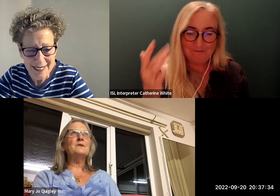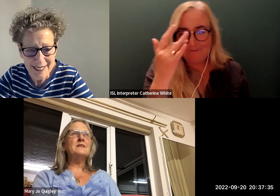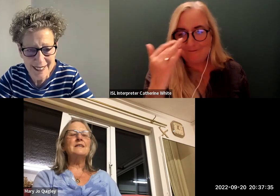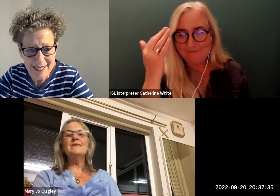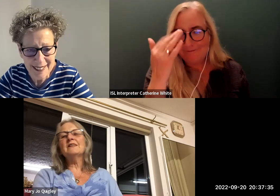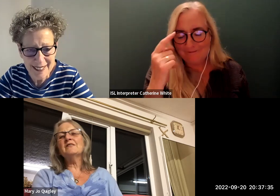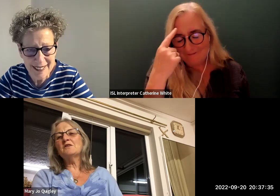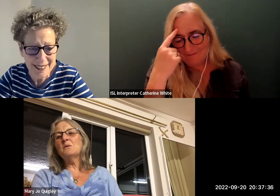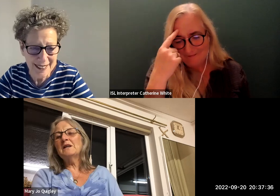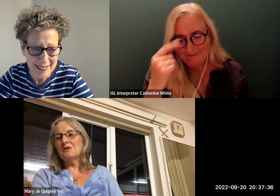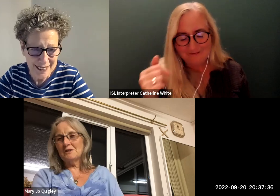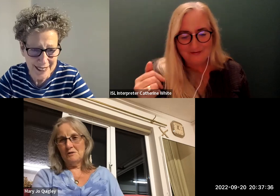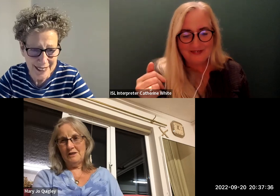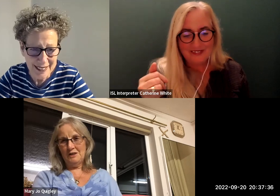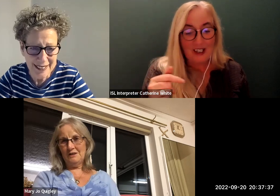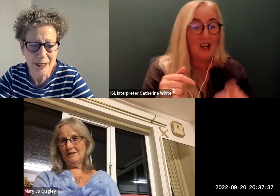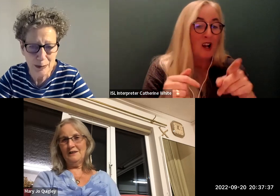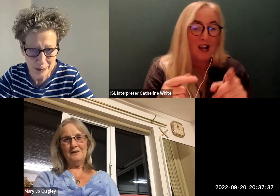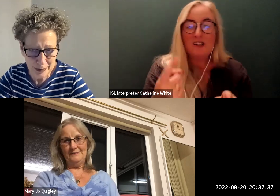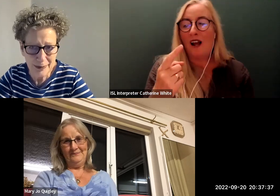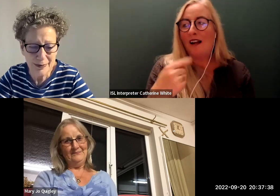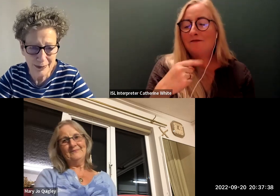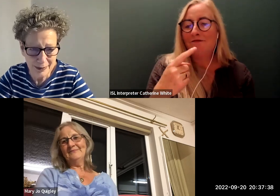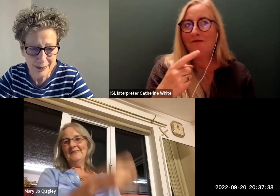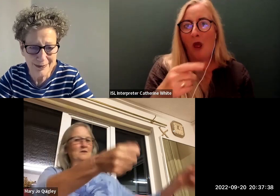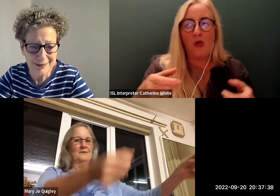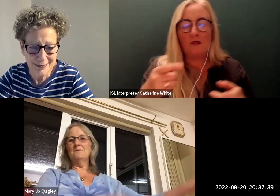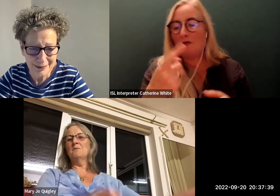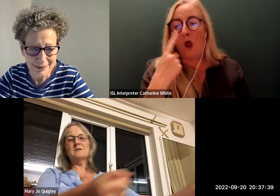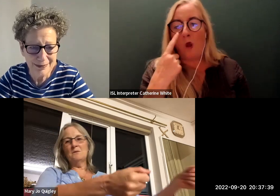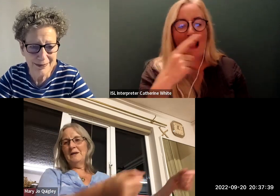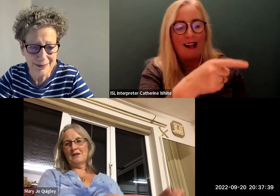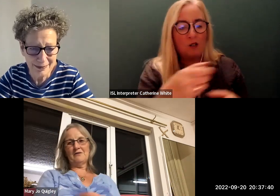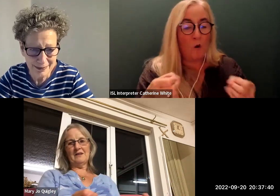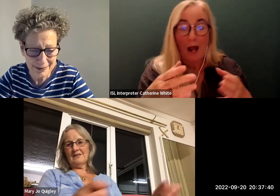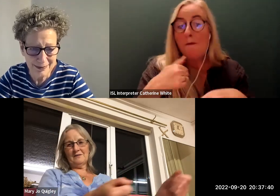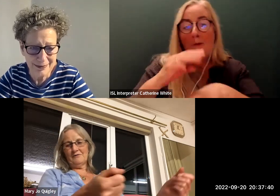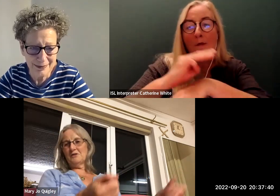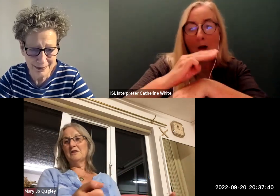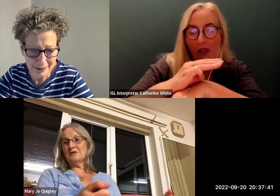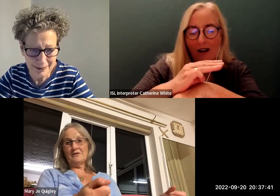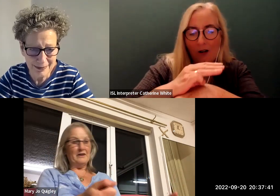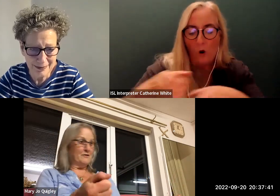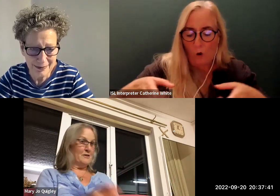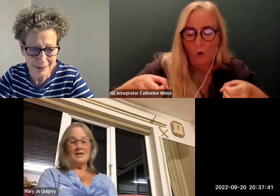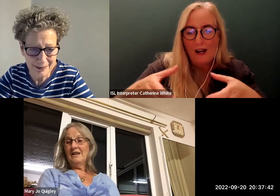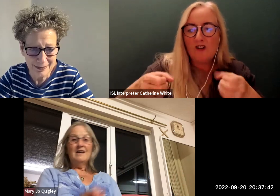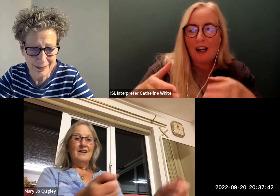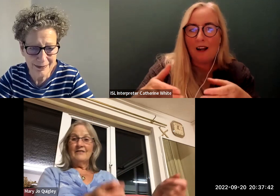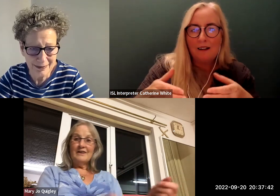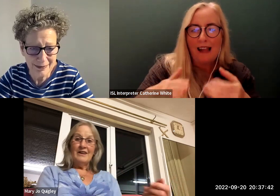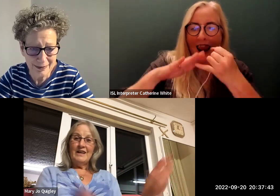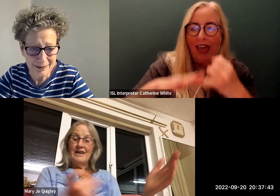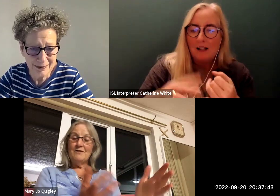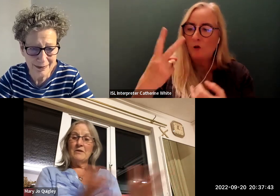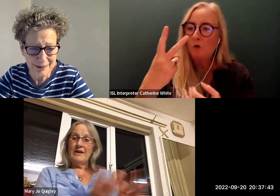how would I say, even in the wheelchair association, they'll tell you, and mum was in a wheelchair for the last 3 years of her life, right?